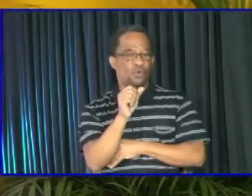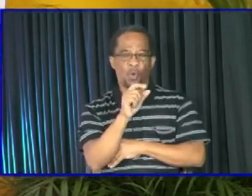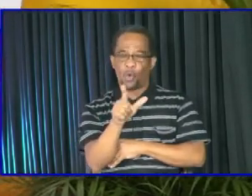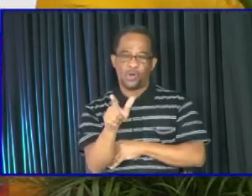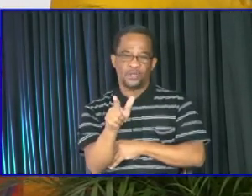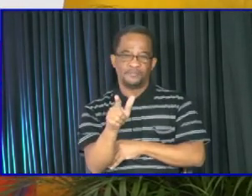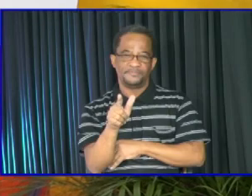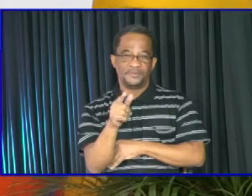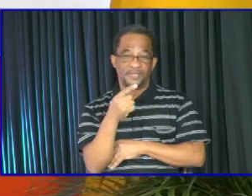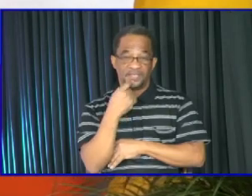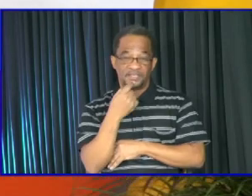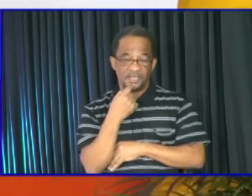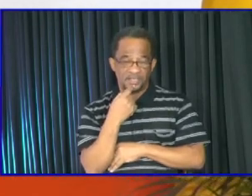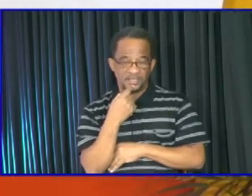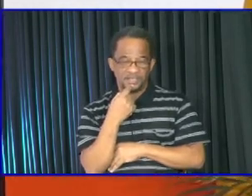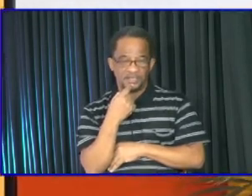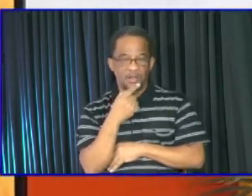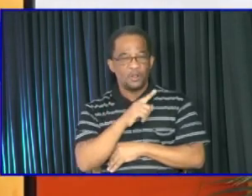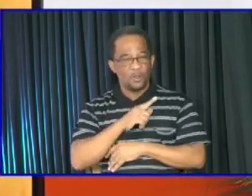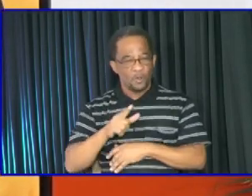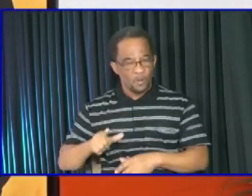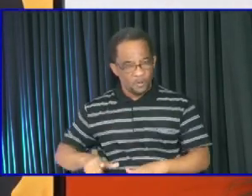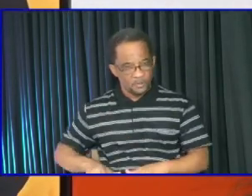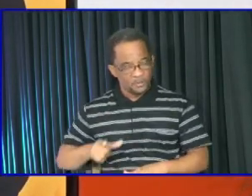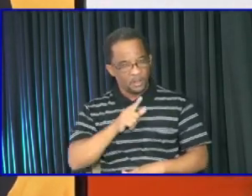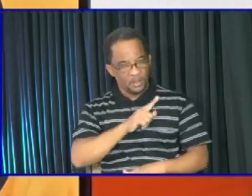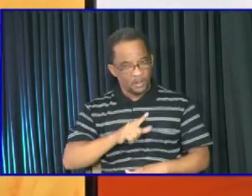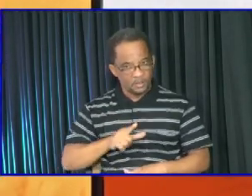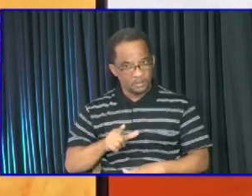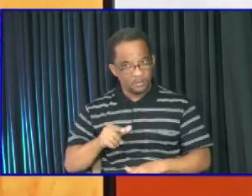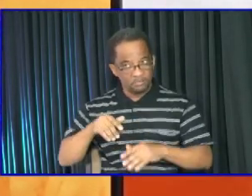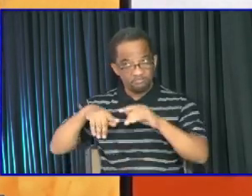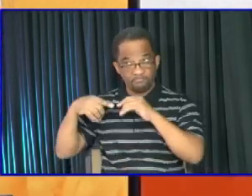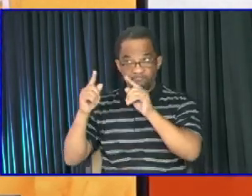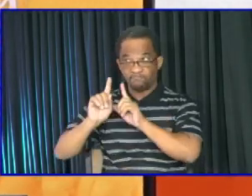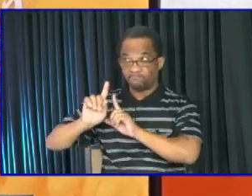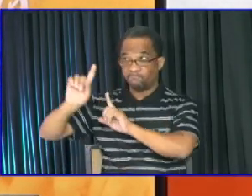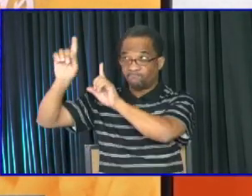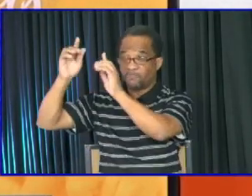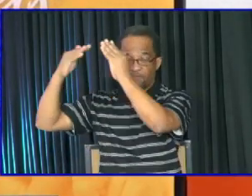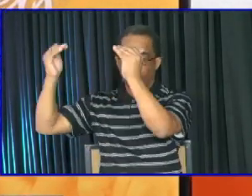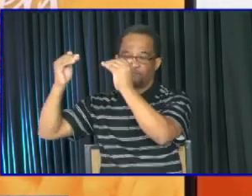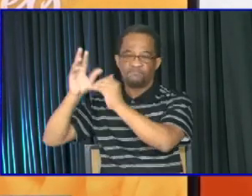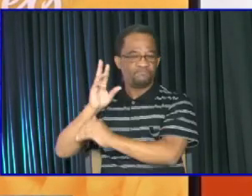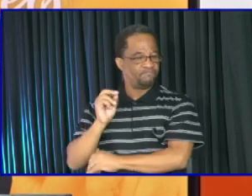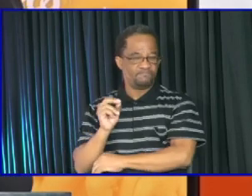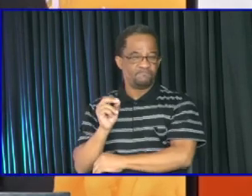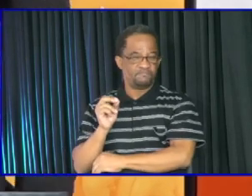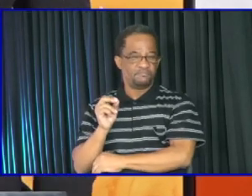not everyone that says, "Lord, Lord," will enter the kingdom. And